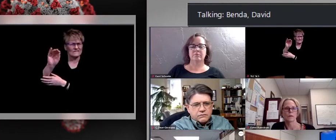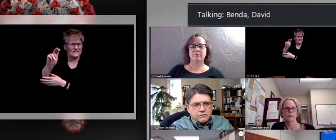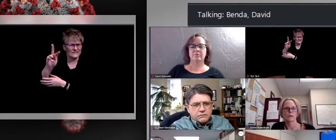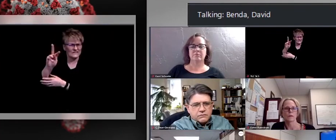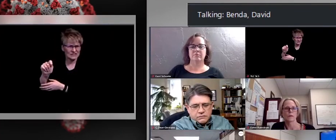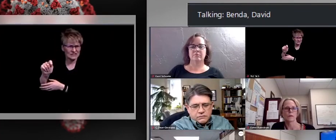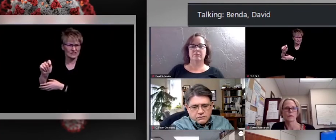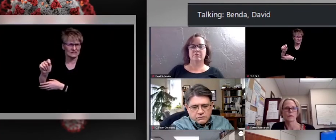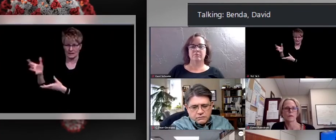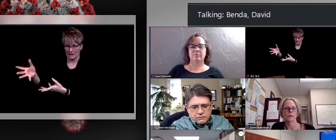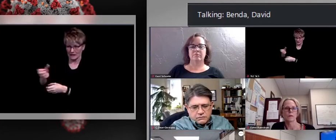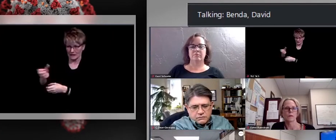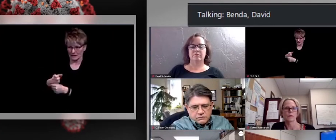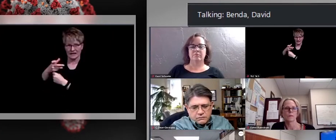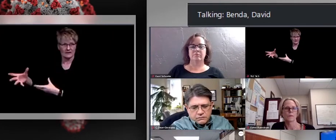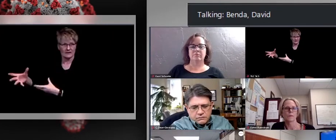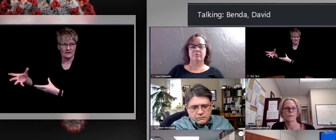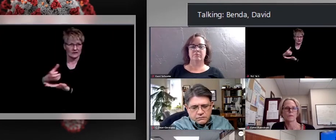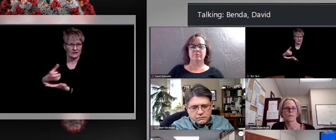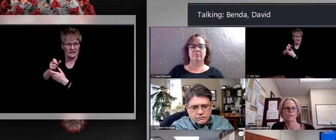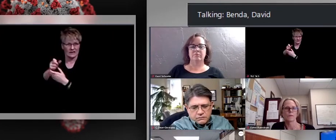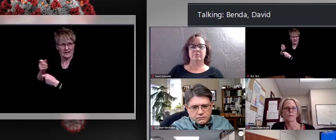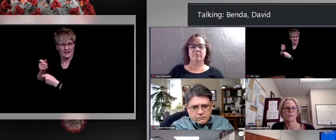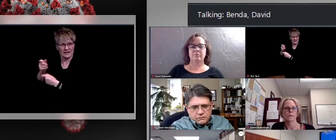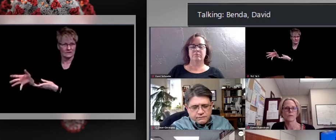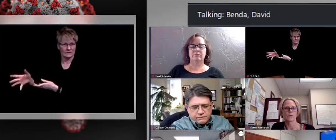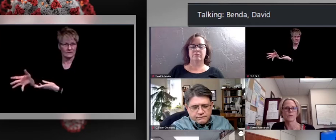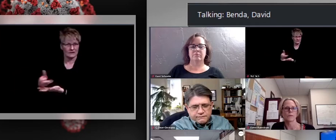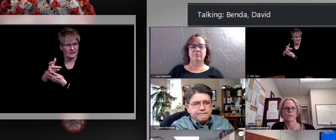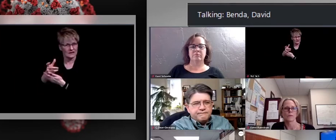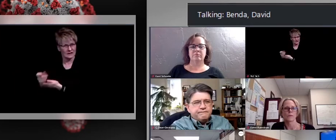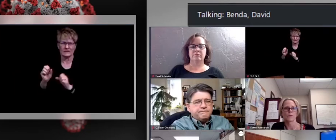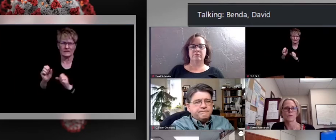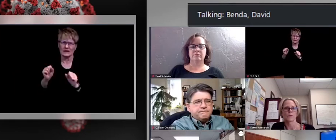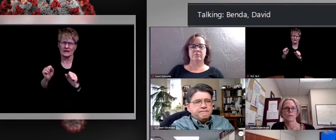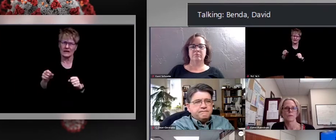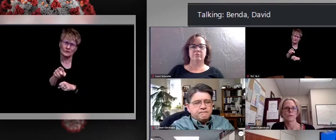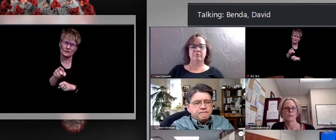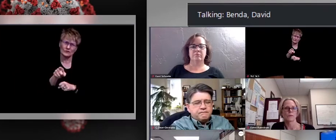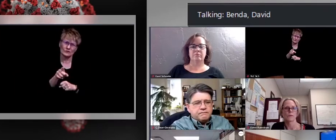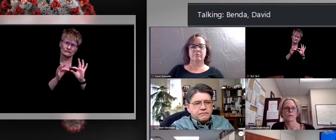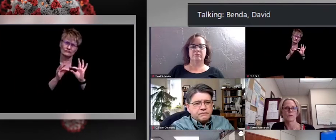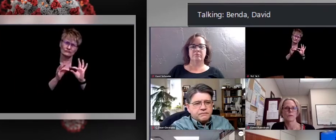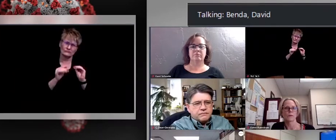out. Can you speak to that, anybody?